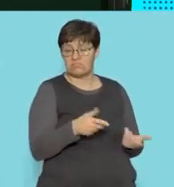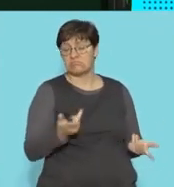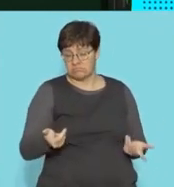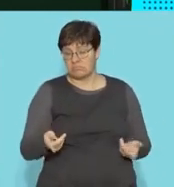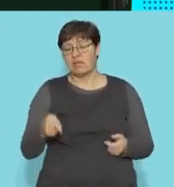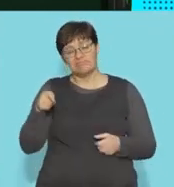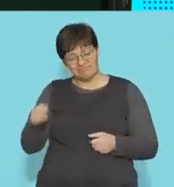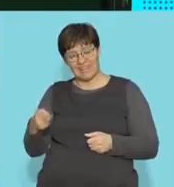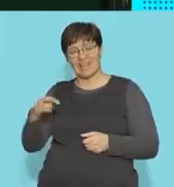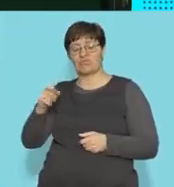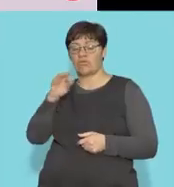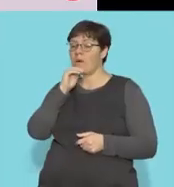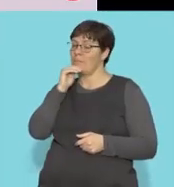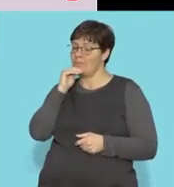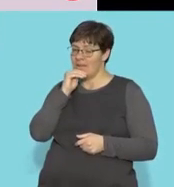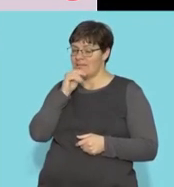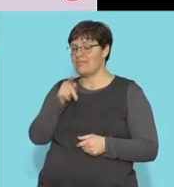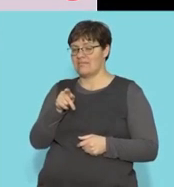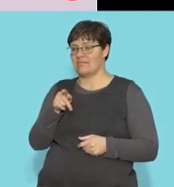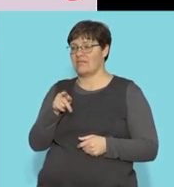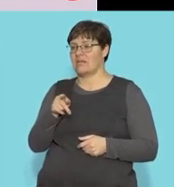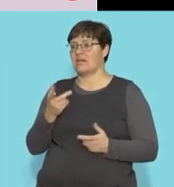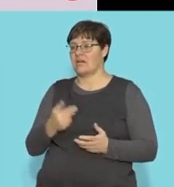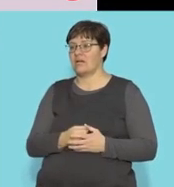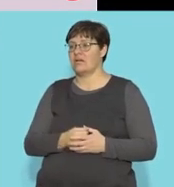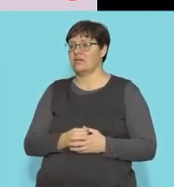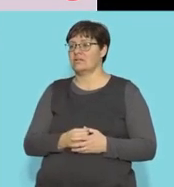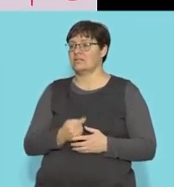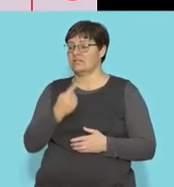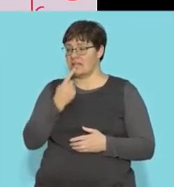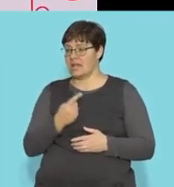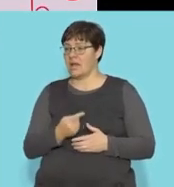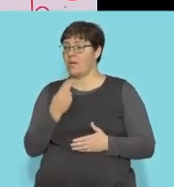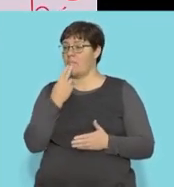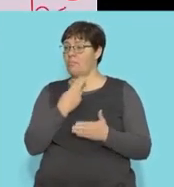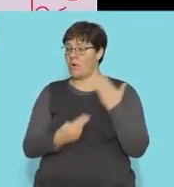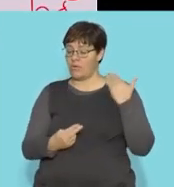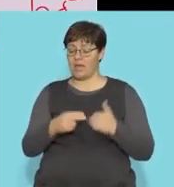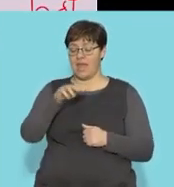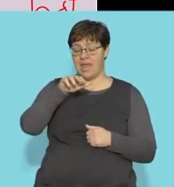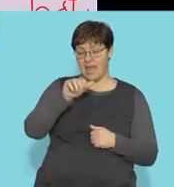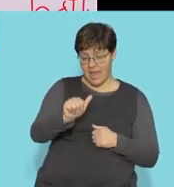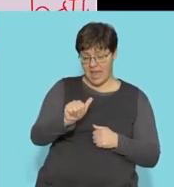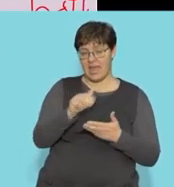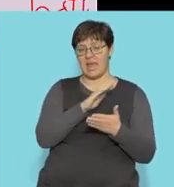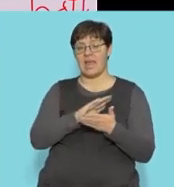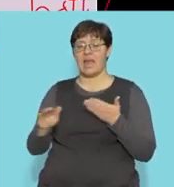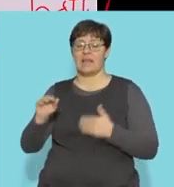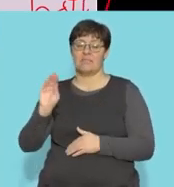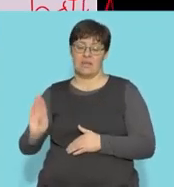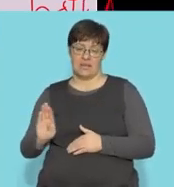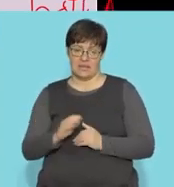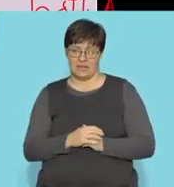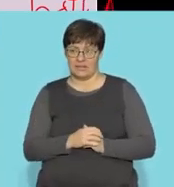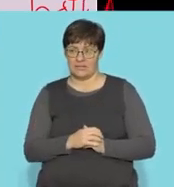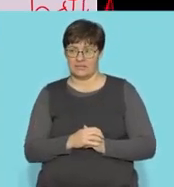is definitely a heterotroph. So in this case, we've got the answer both